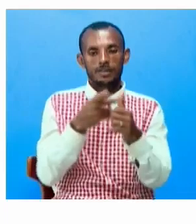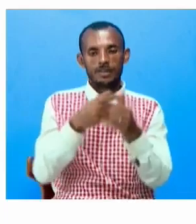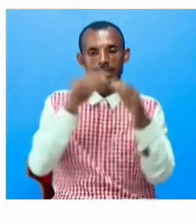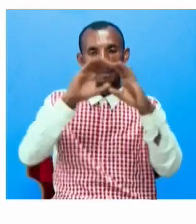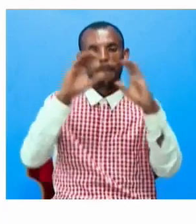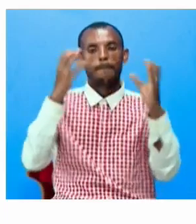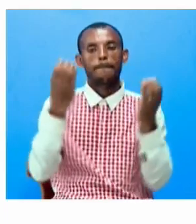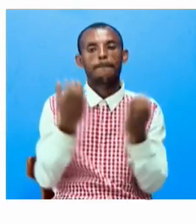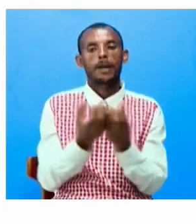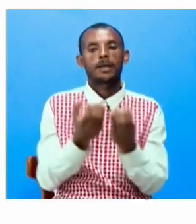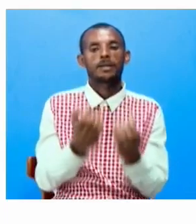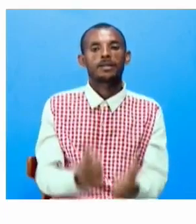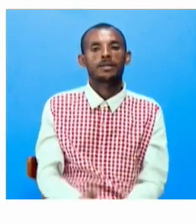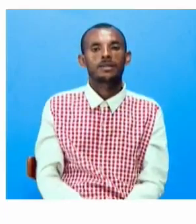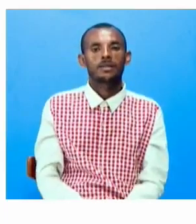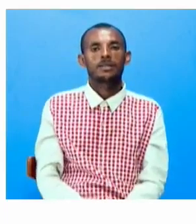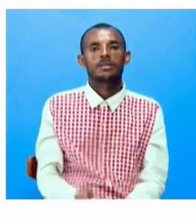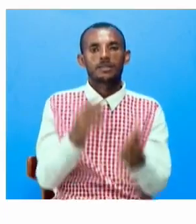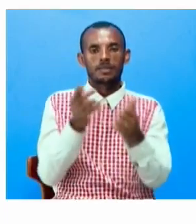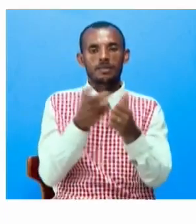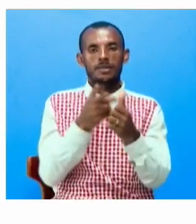part